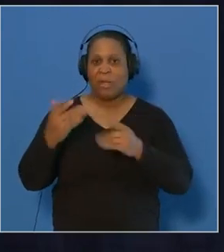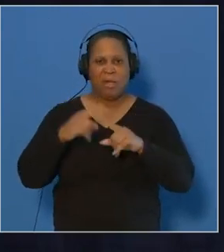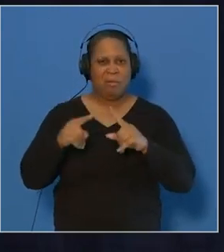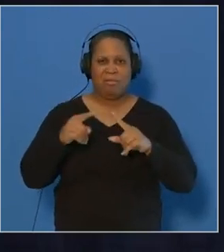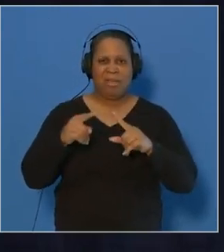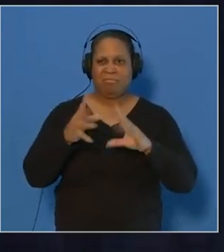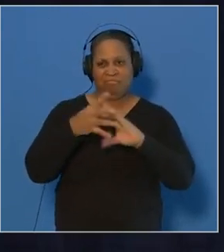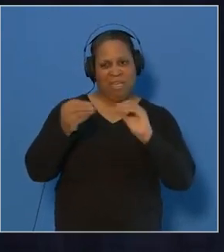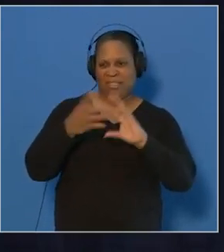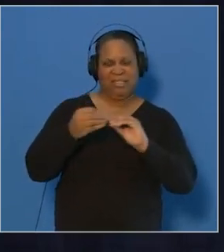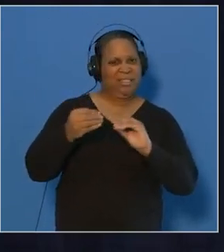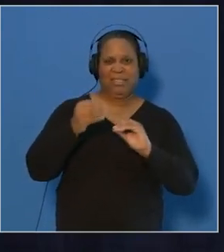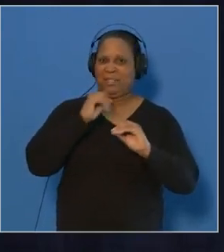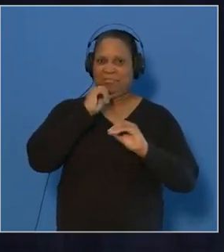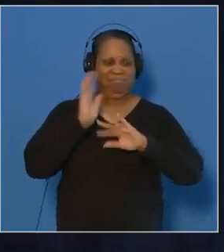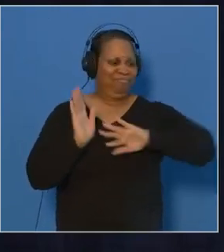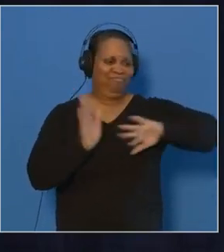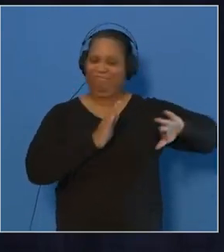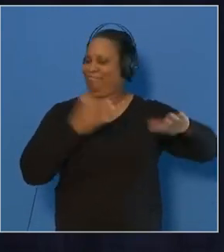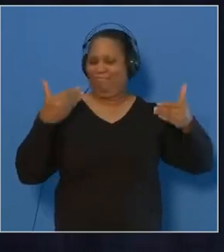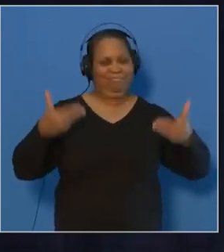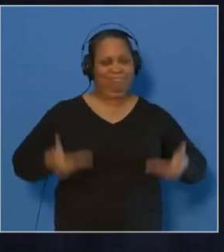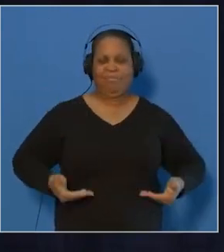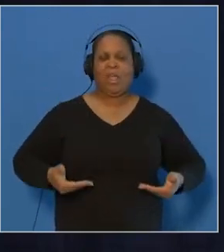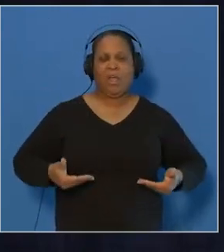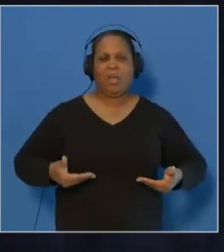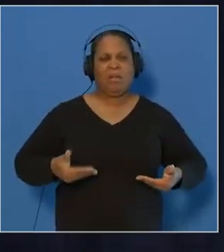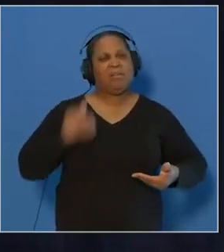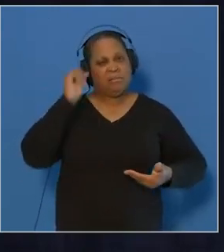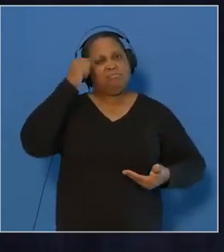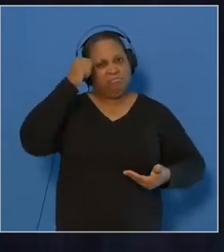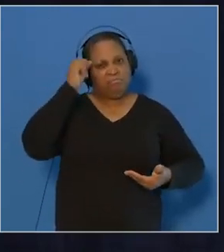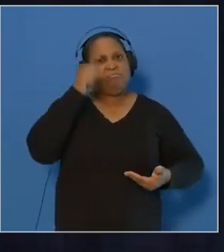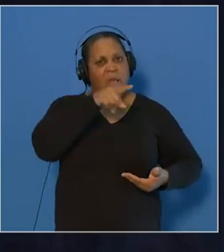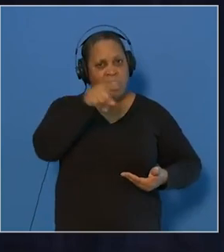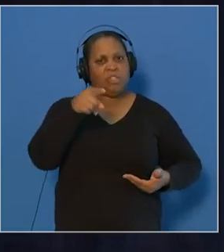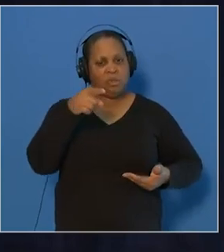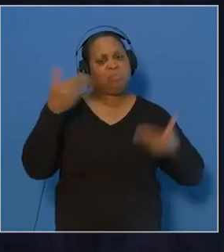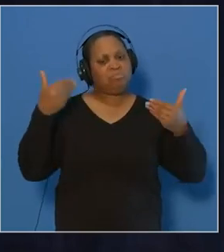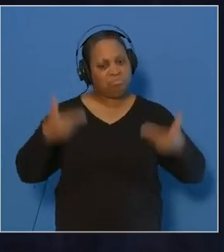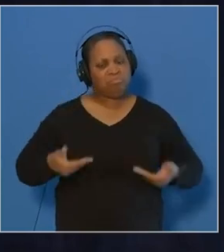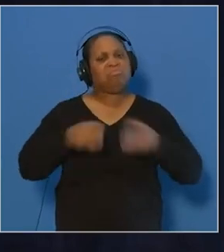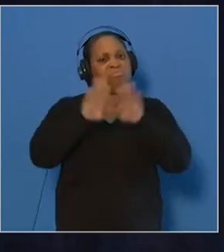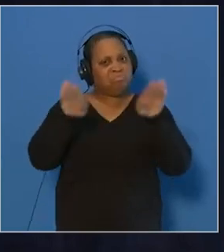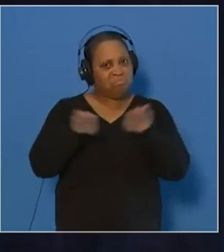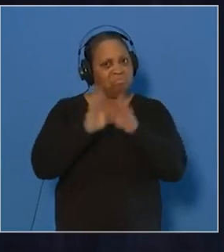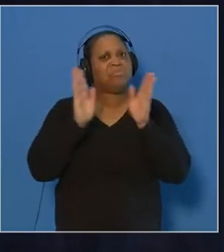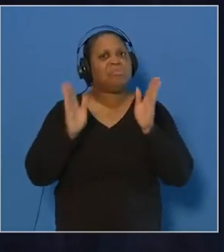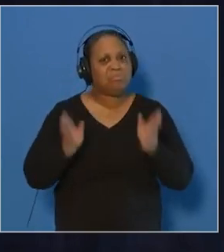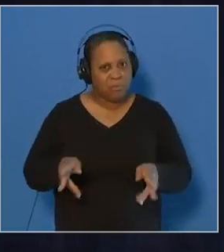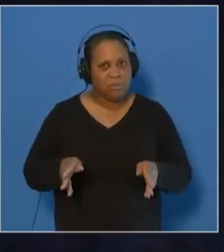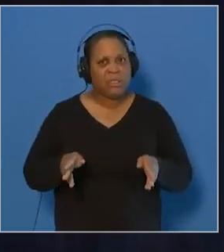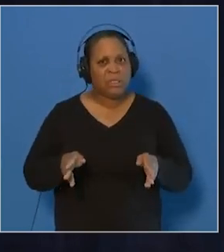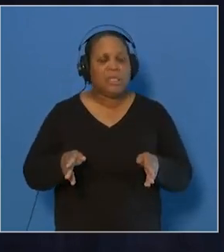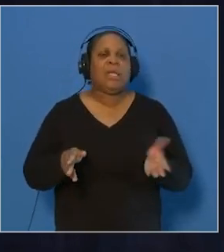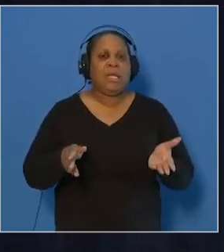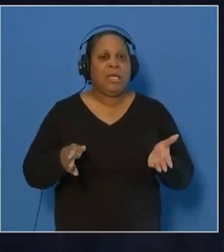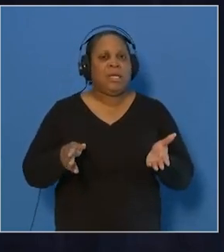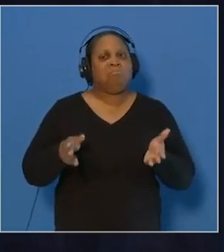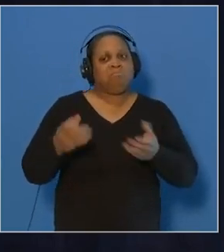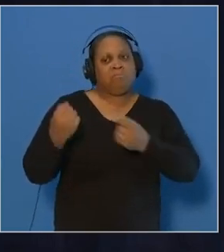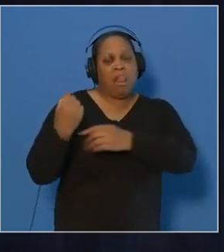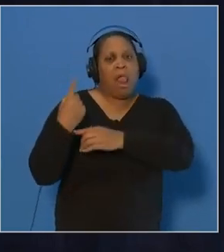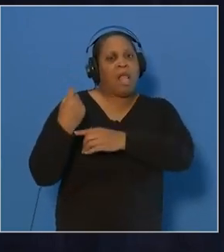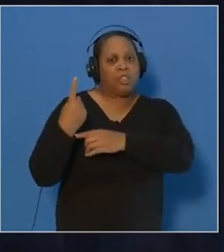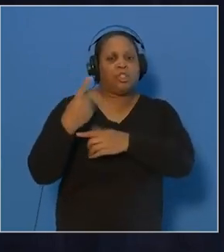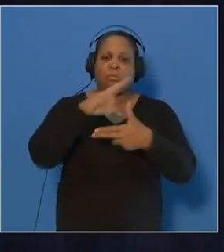are. Let me remind us of who we are. Last year, during our own hurricane